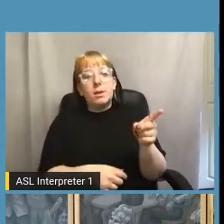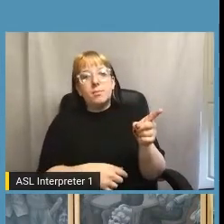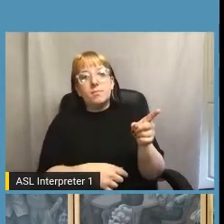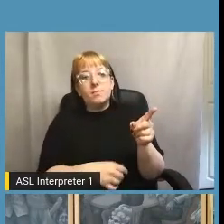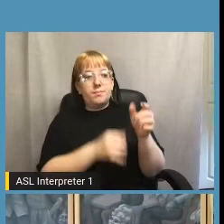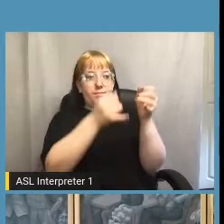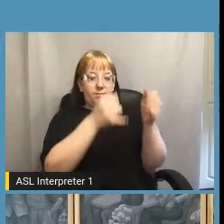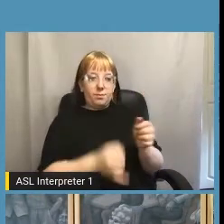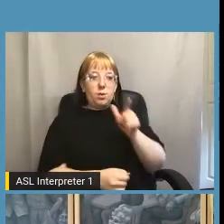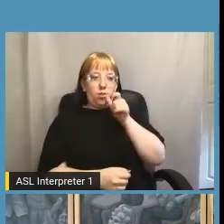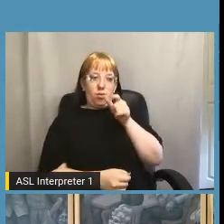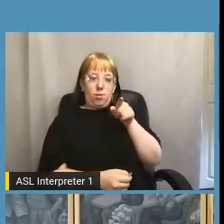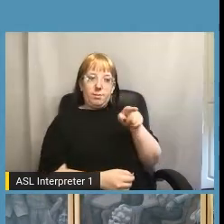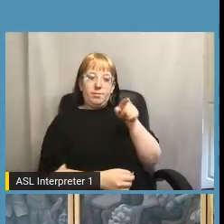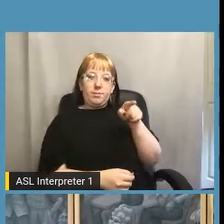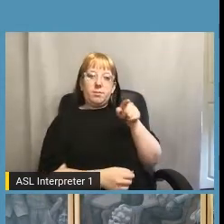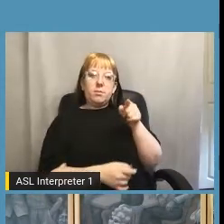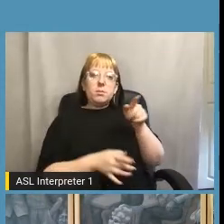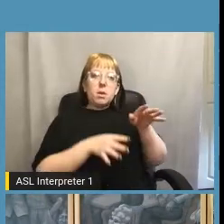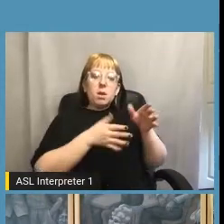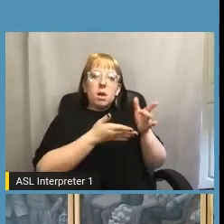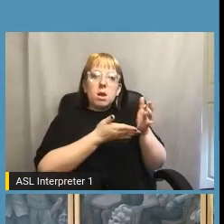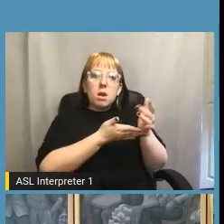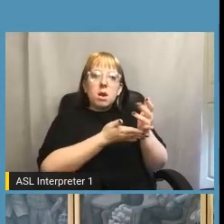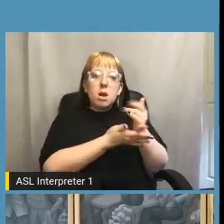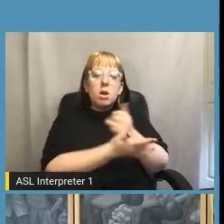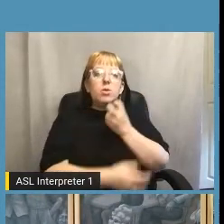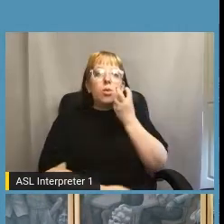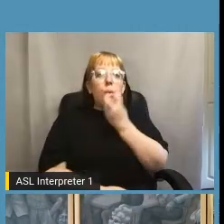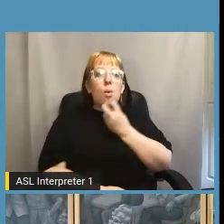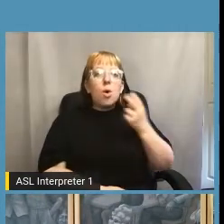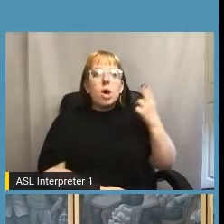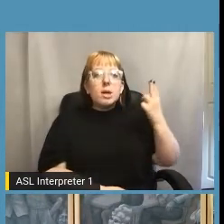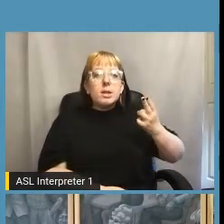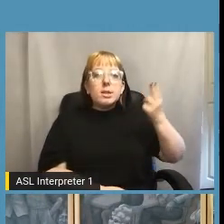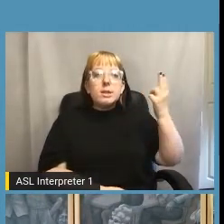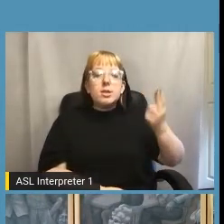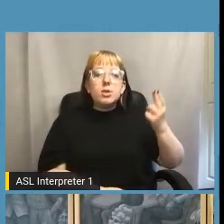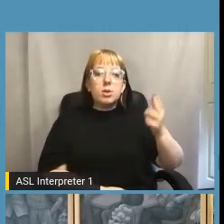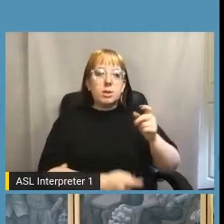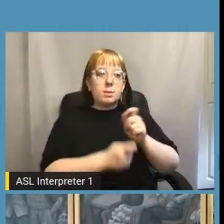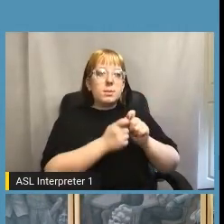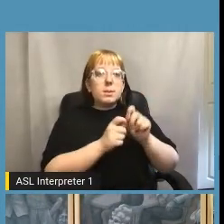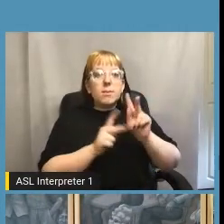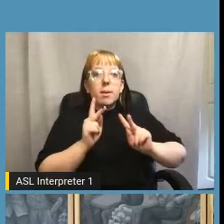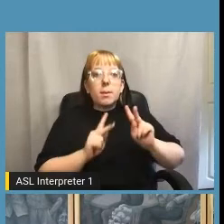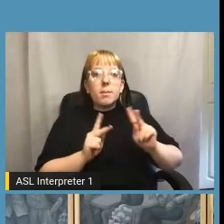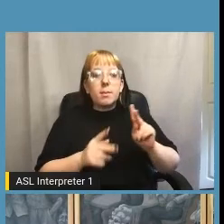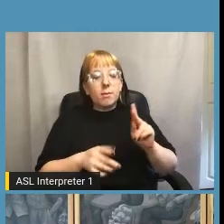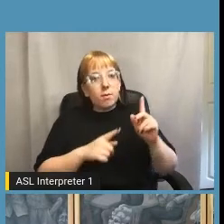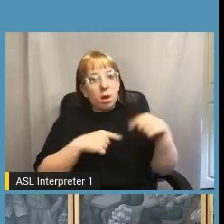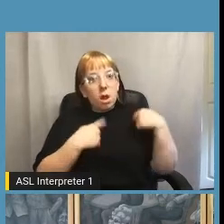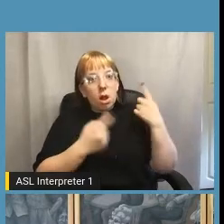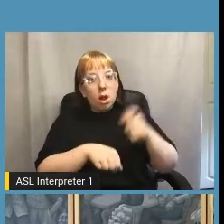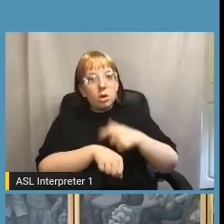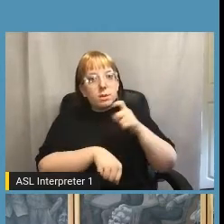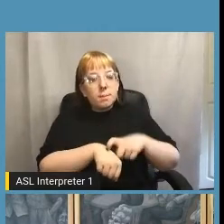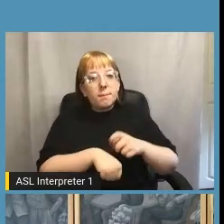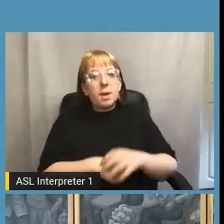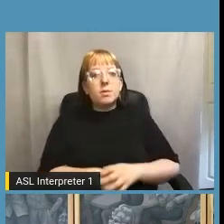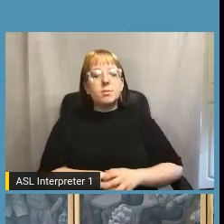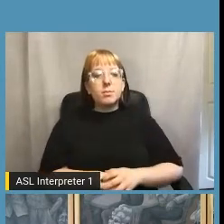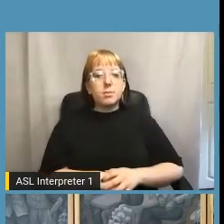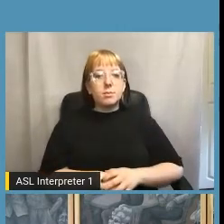had been gathering for quite a long time oral histories of Andrews Inn, a very early gay bar and community space in Bellows Falls, Vermont.